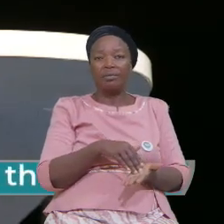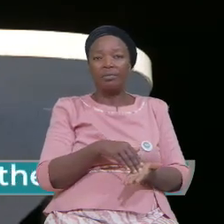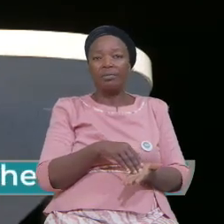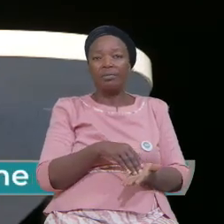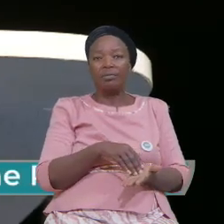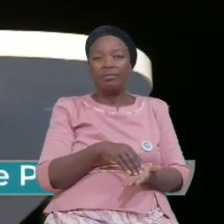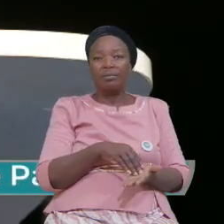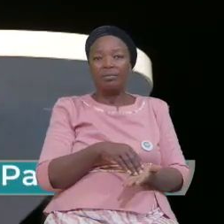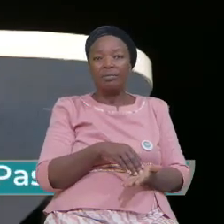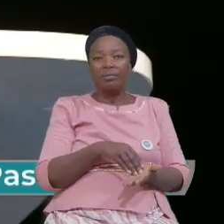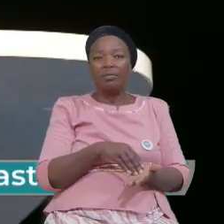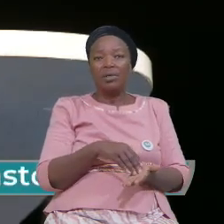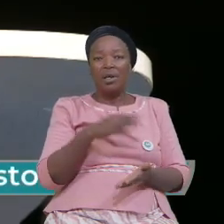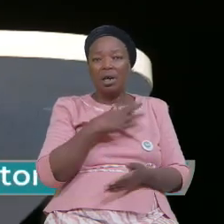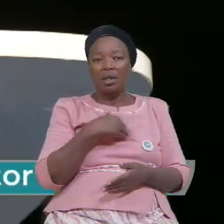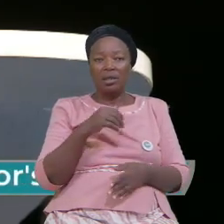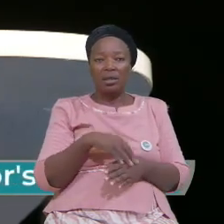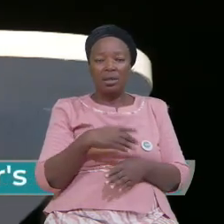and at the left hand side,